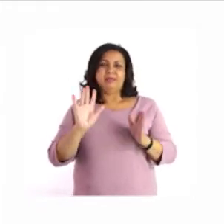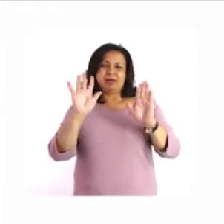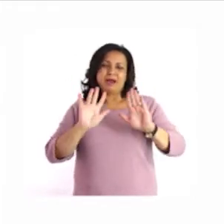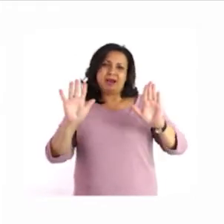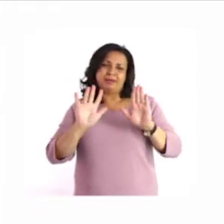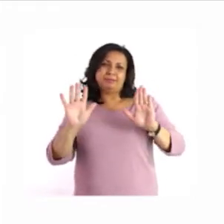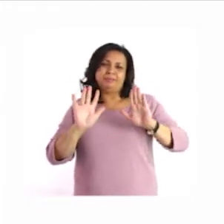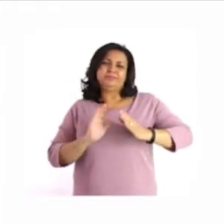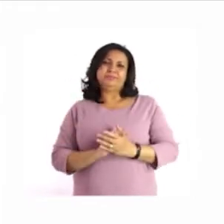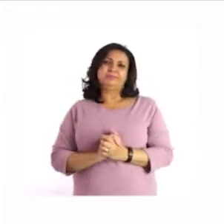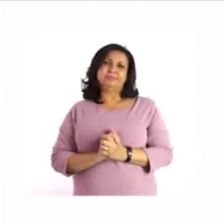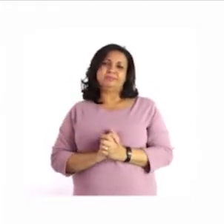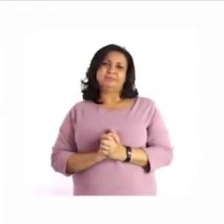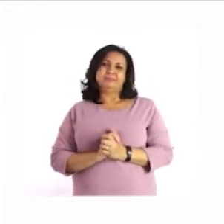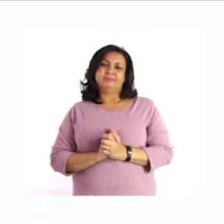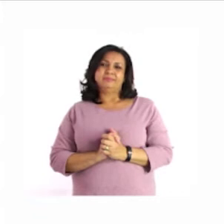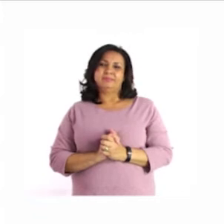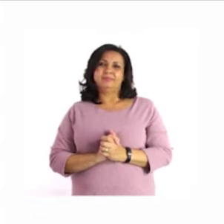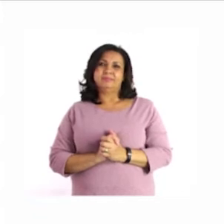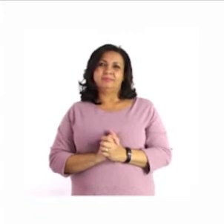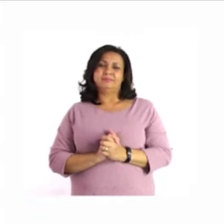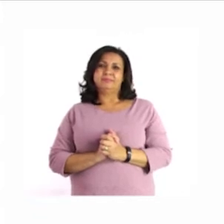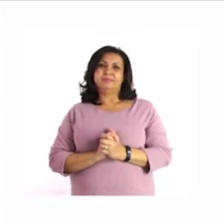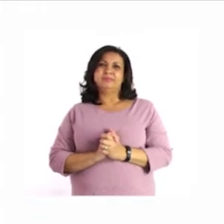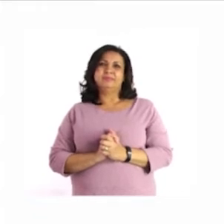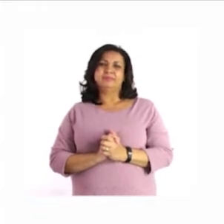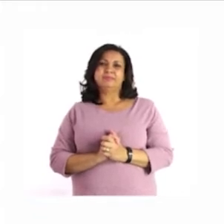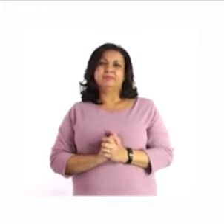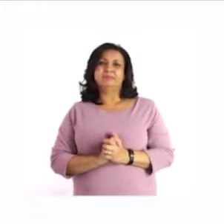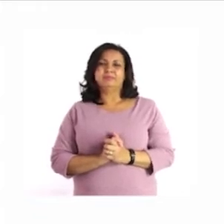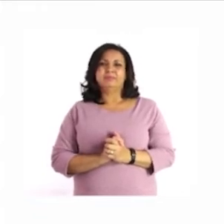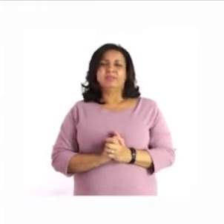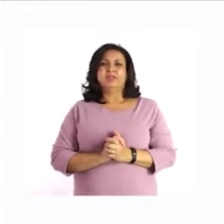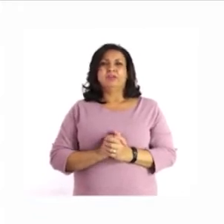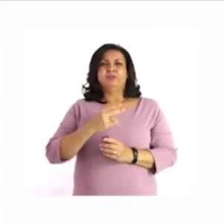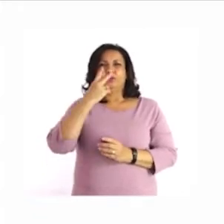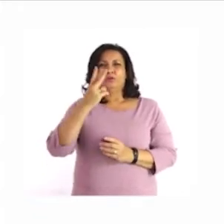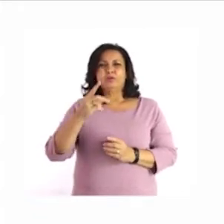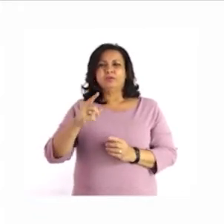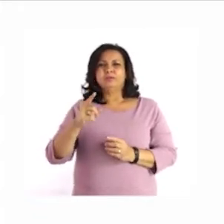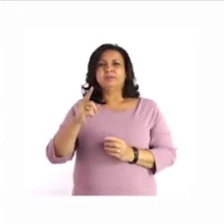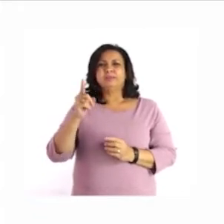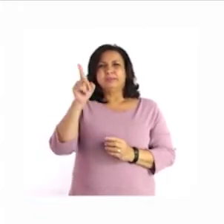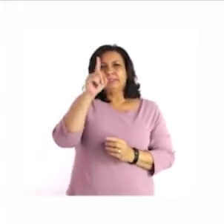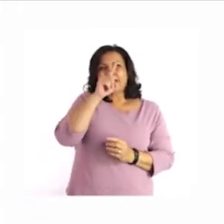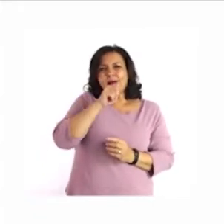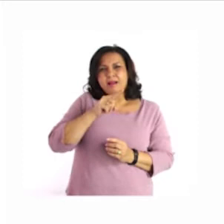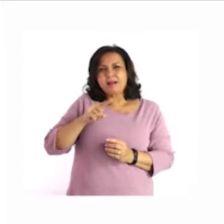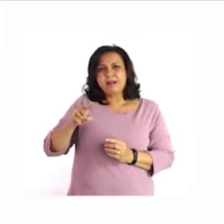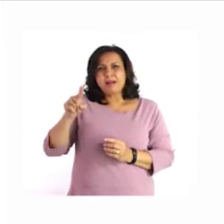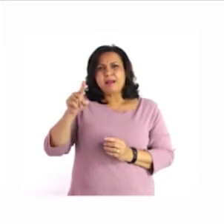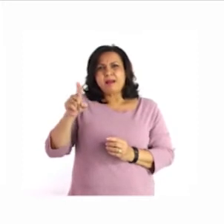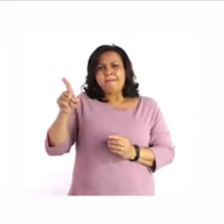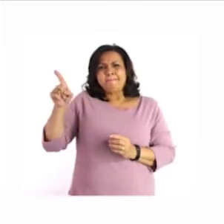page on our book. Well, so let's go to the page. So if you look at the first circle, you'll see, or let's look at the biggest